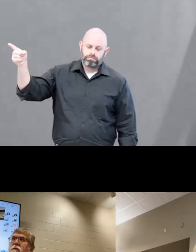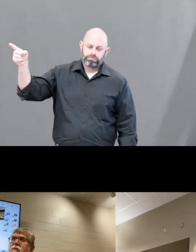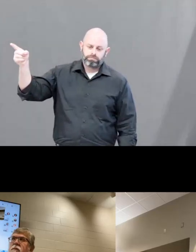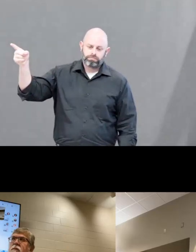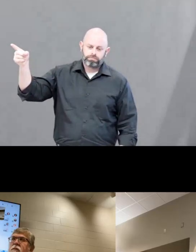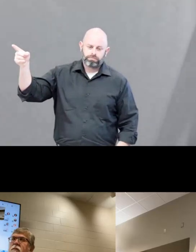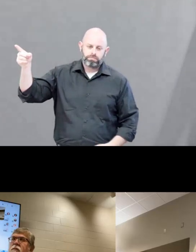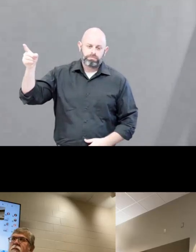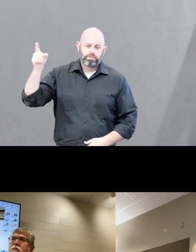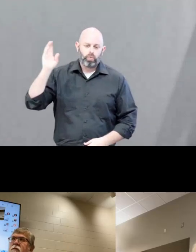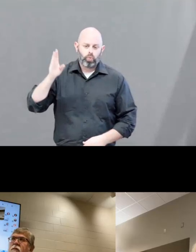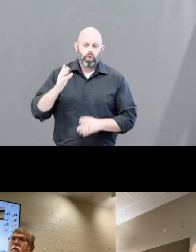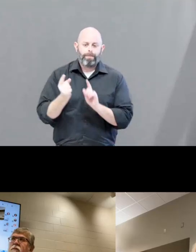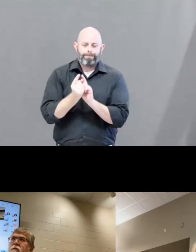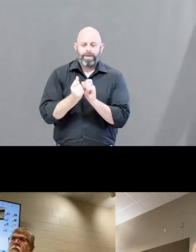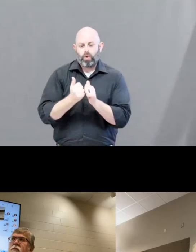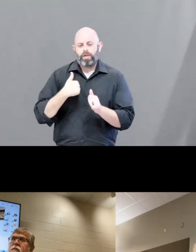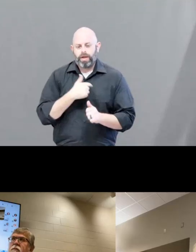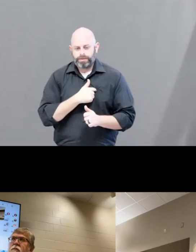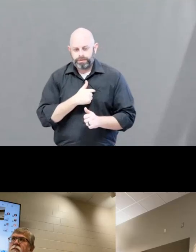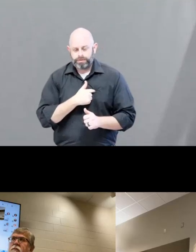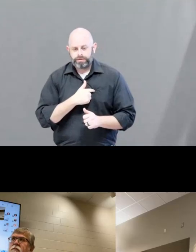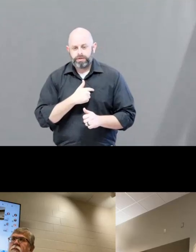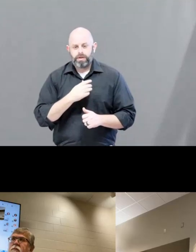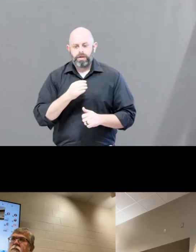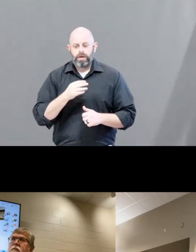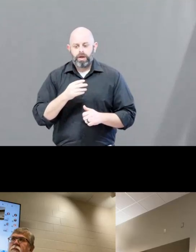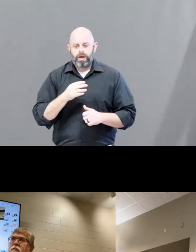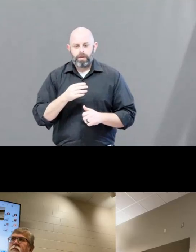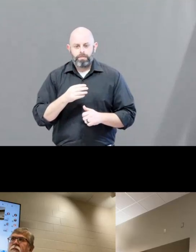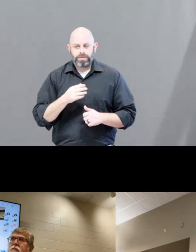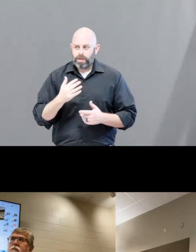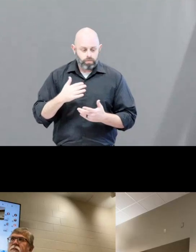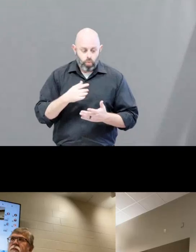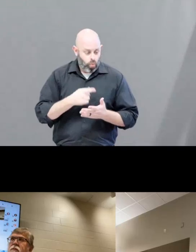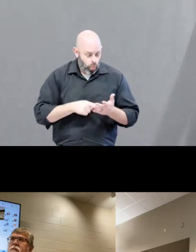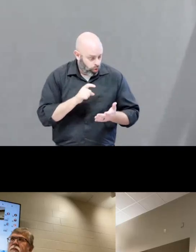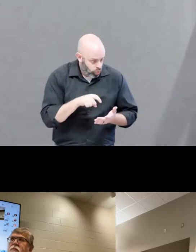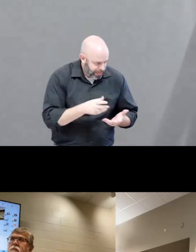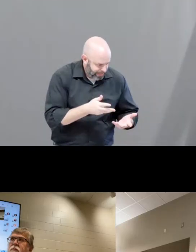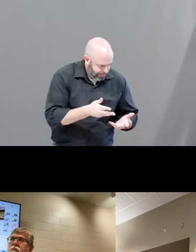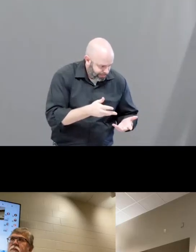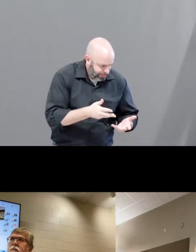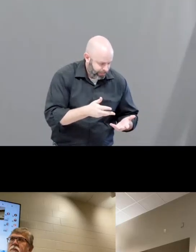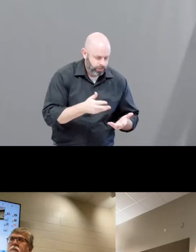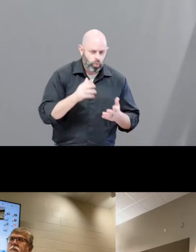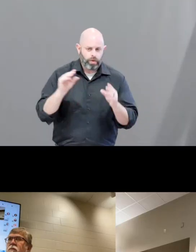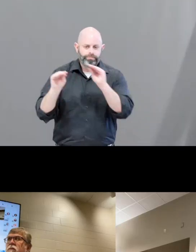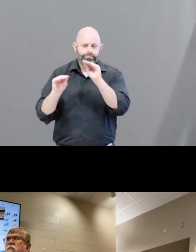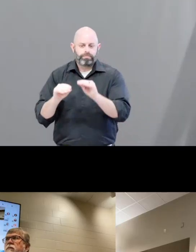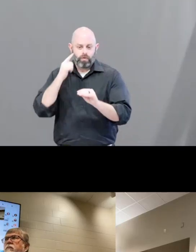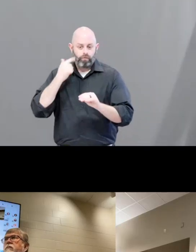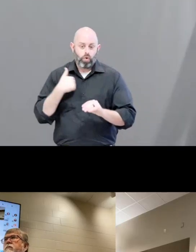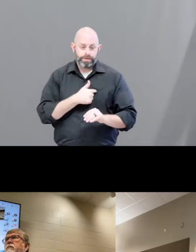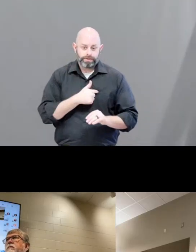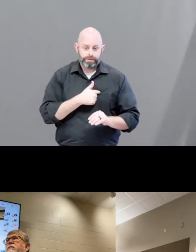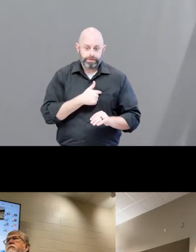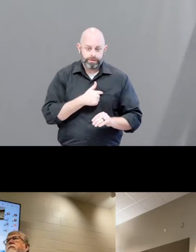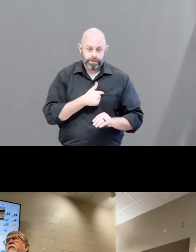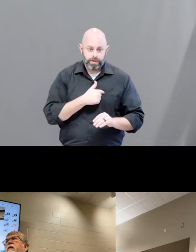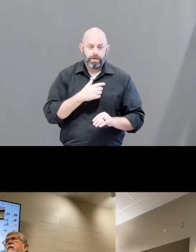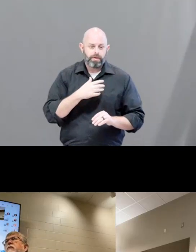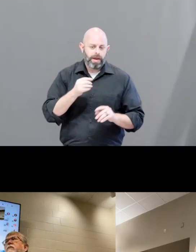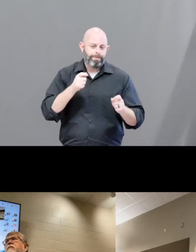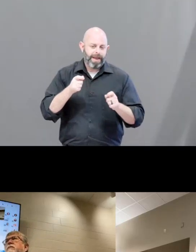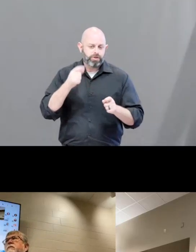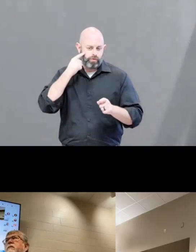do. They'll meet with us and just, basically, what do you need it to have? And they'll put it together for us